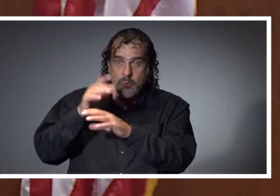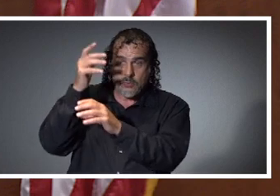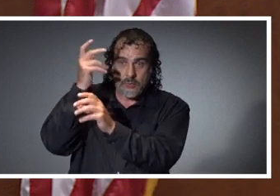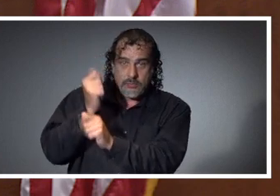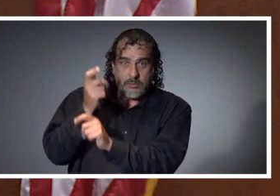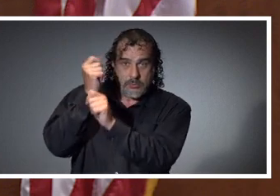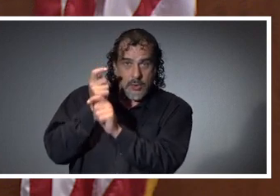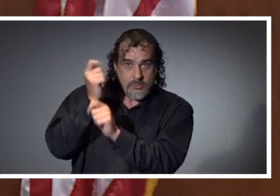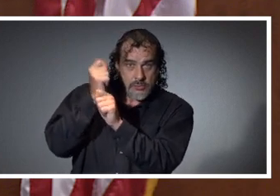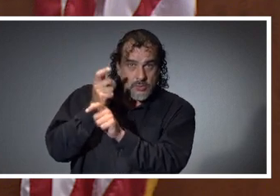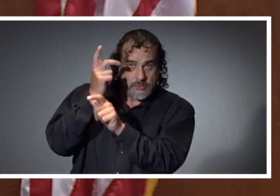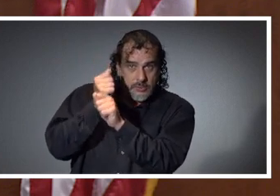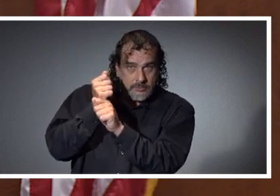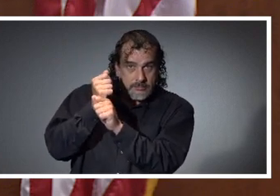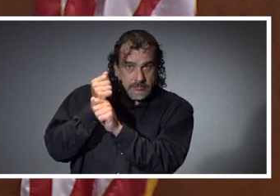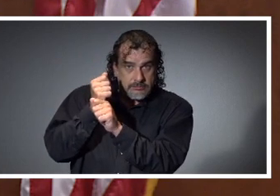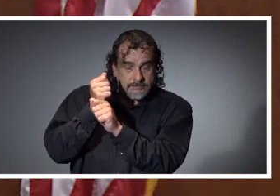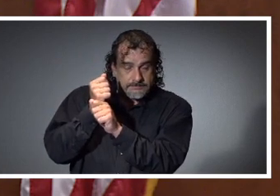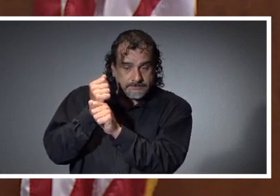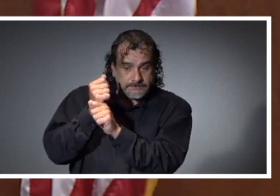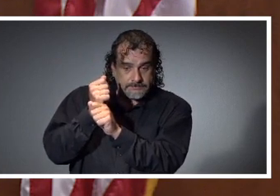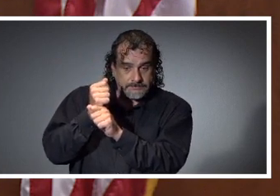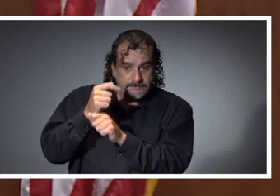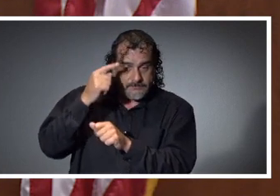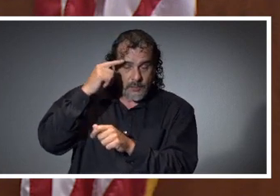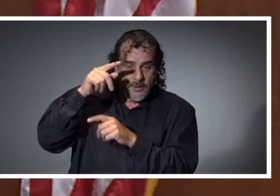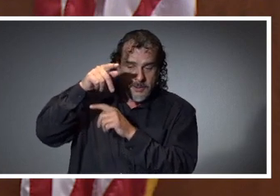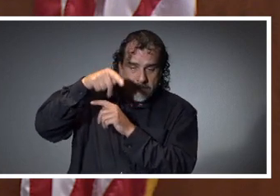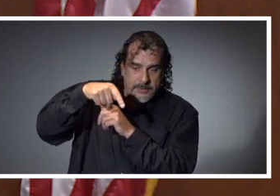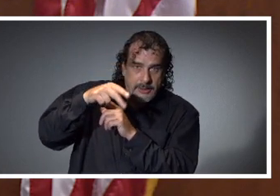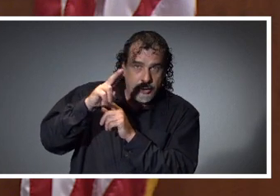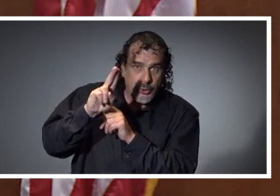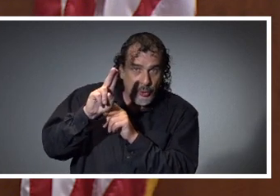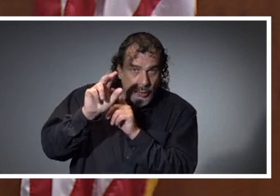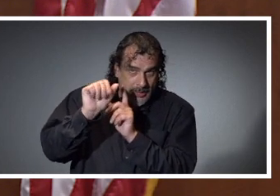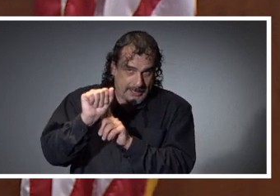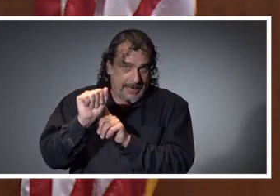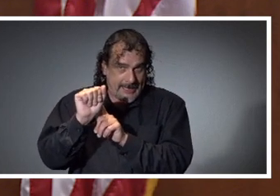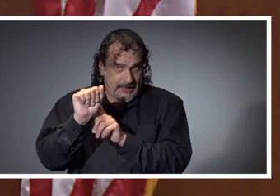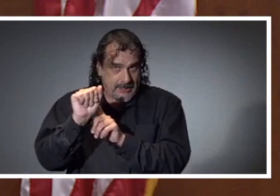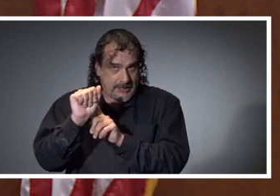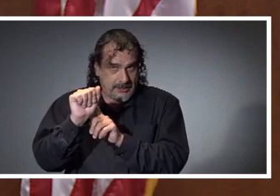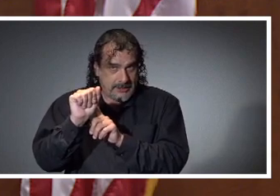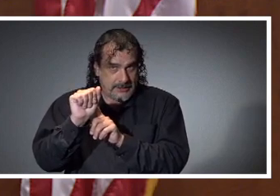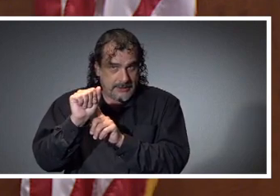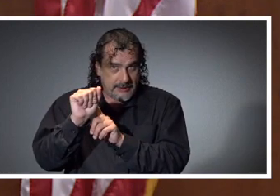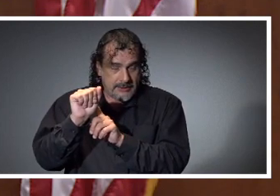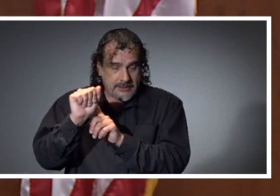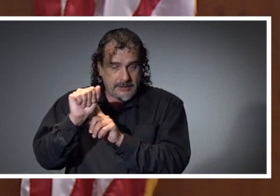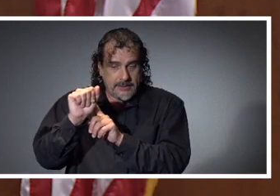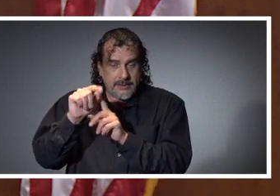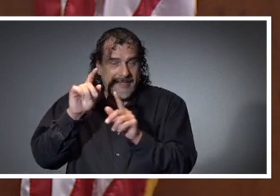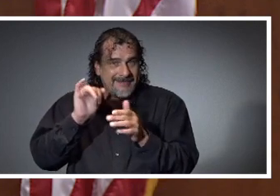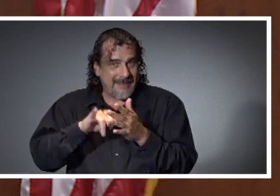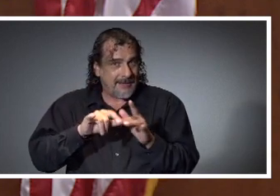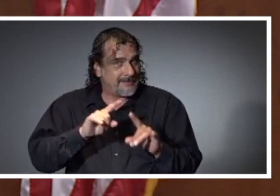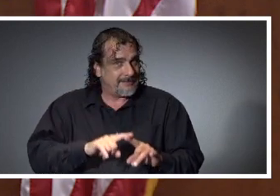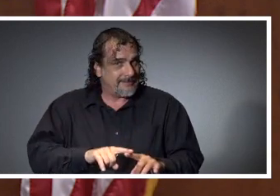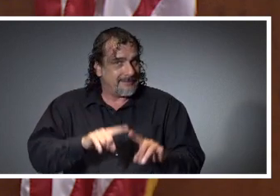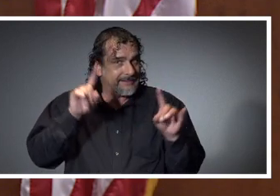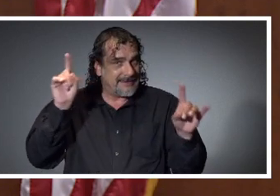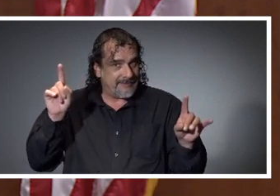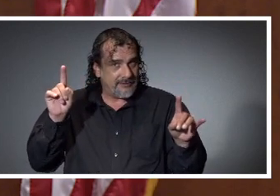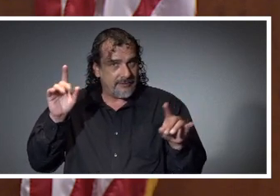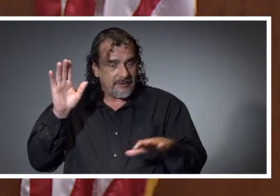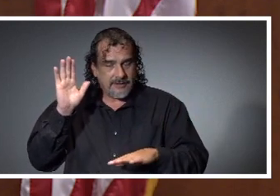for the PUA, the Pandemic Unemployment Assistance, is different than the number of